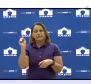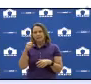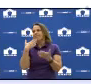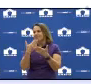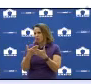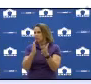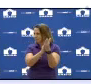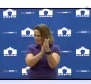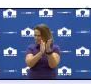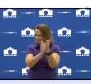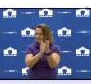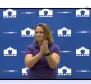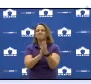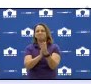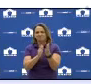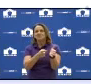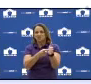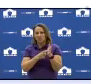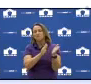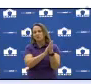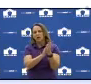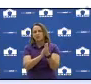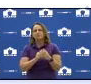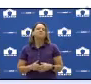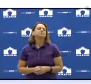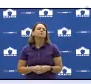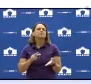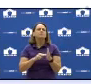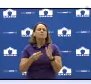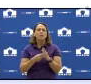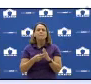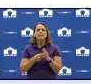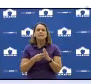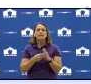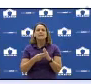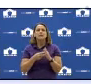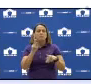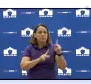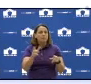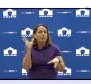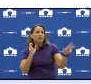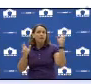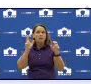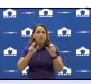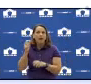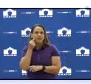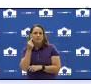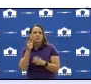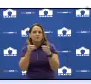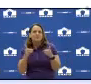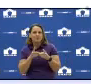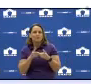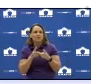you. That deserves an applause. That means that the word is getting out there of the great things that are